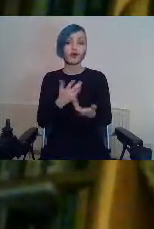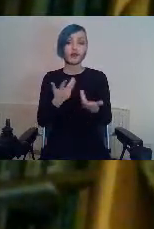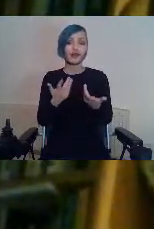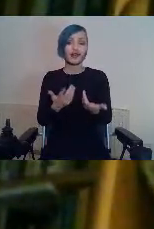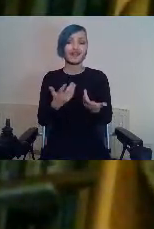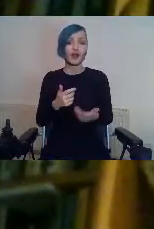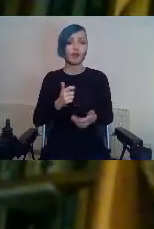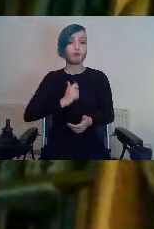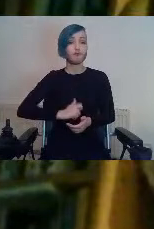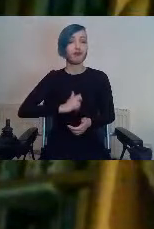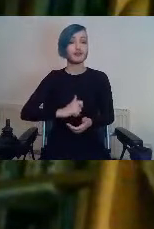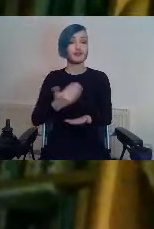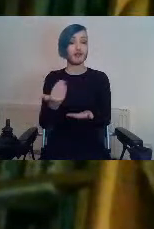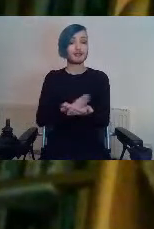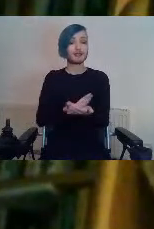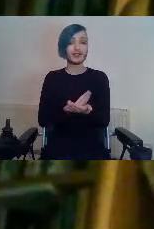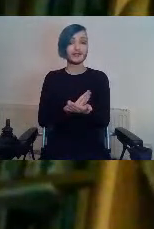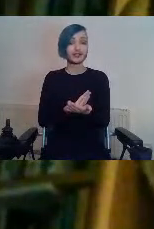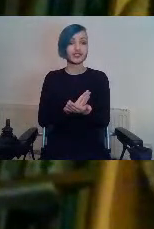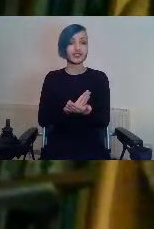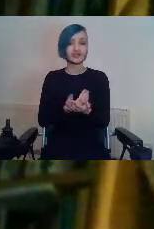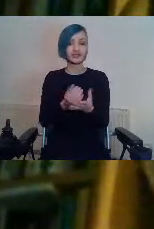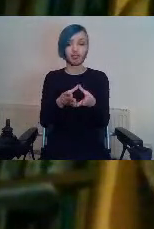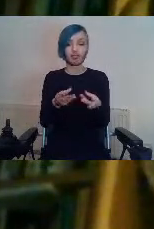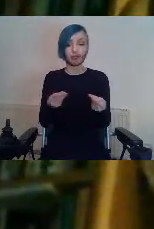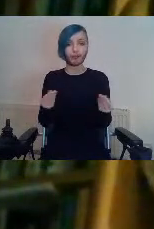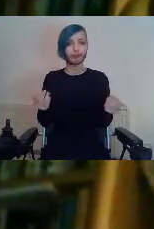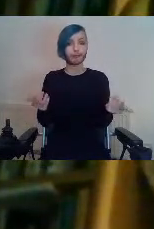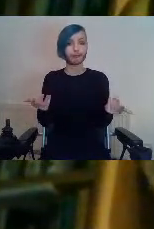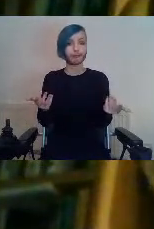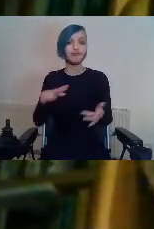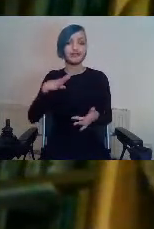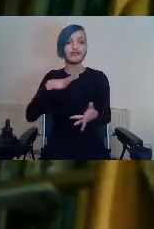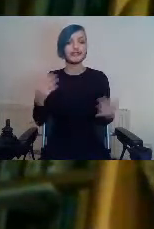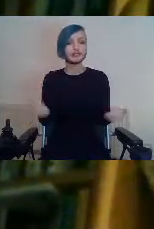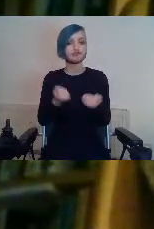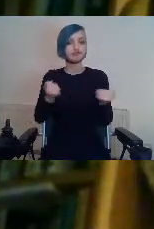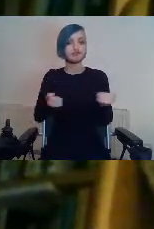security needs to be a little bit strengthened. So